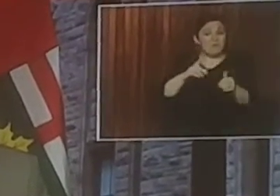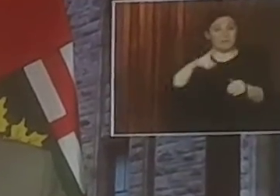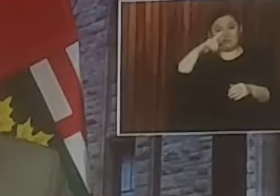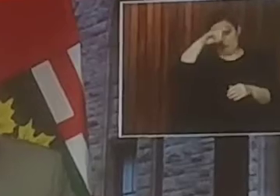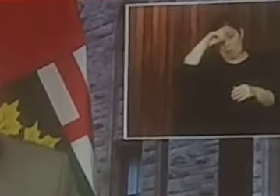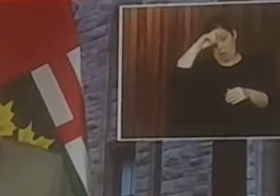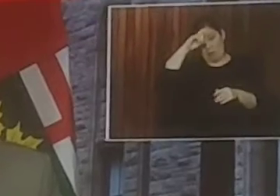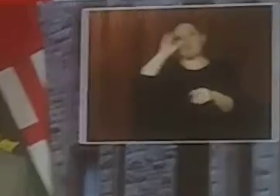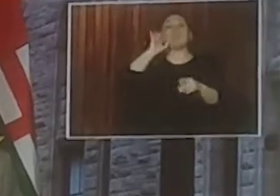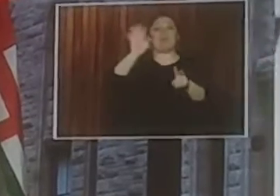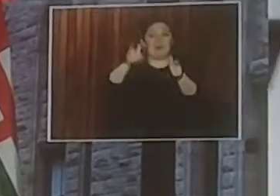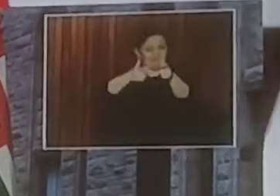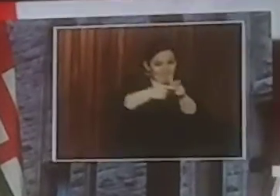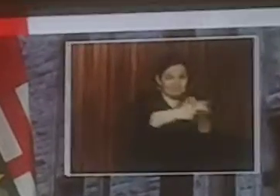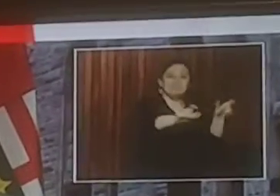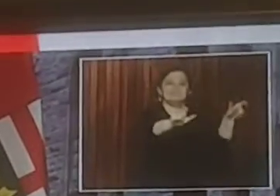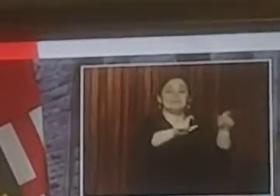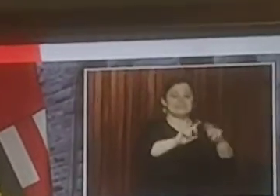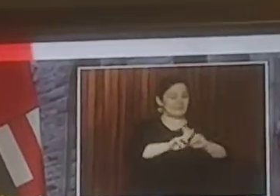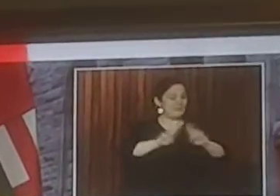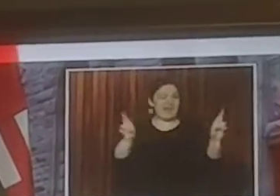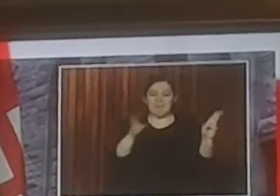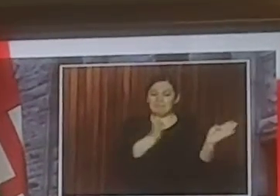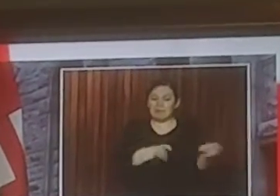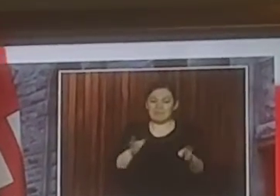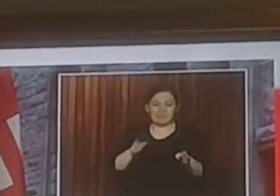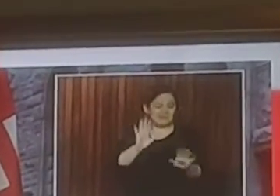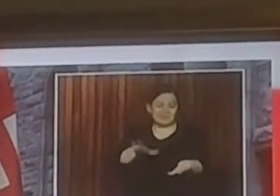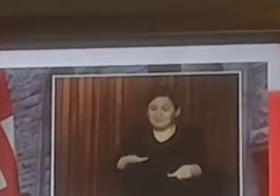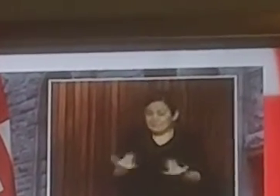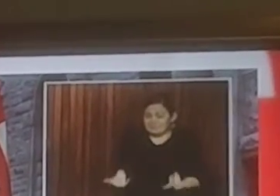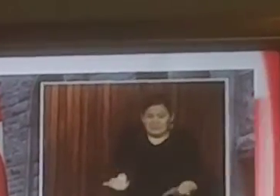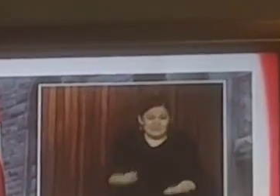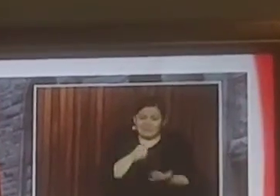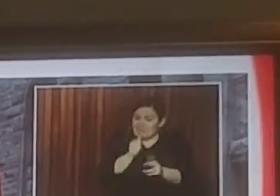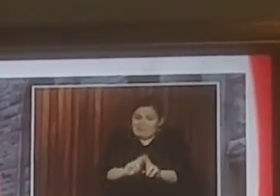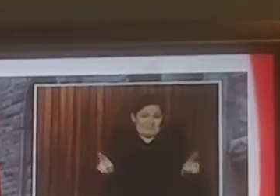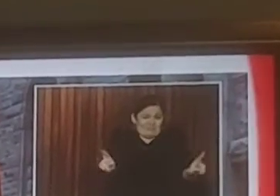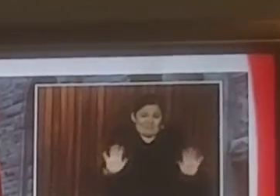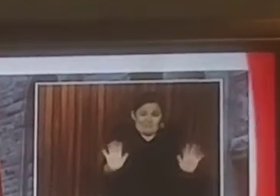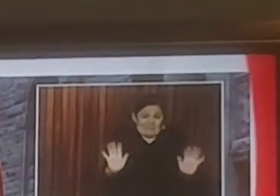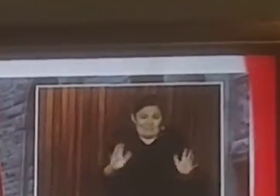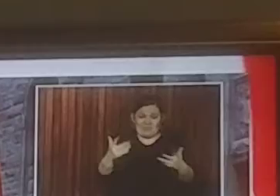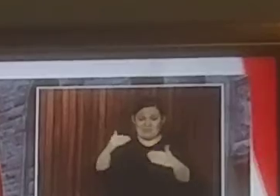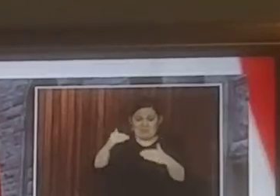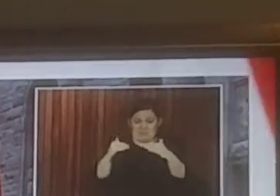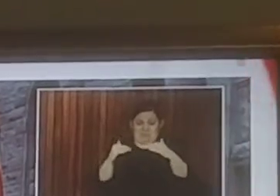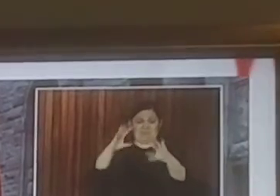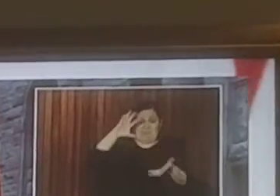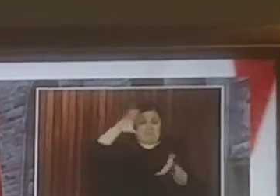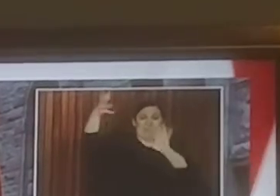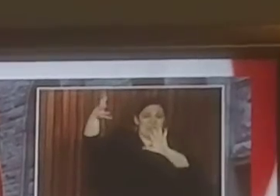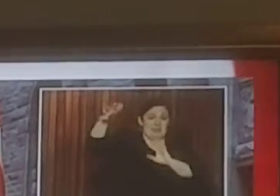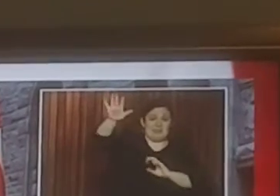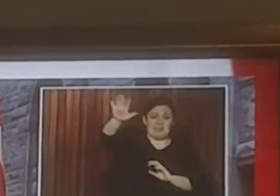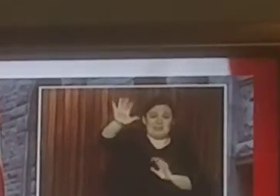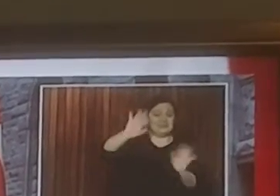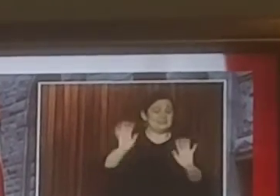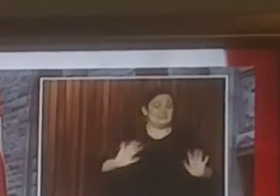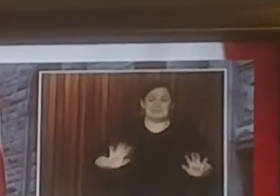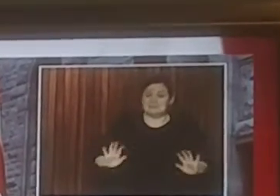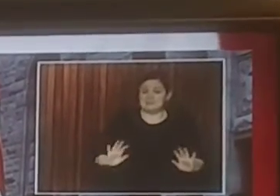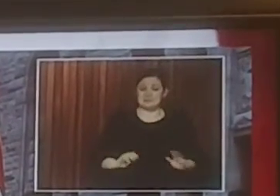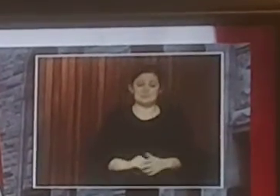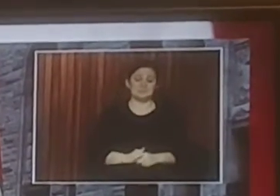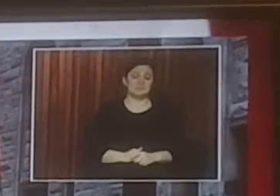the supply for the local residents. And you have to understand if you're putting a burden on them. Also, you have to understand in this